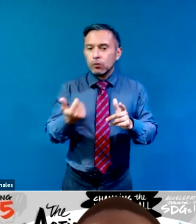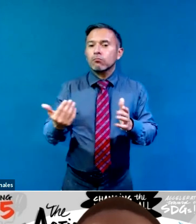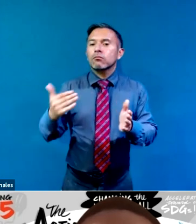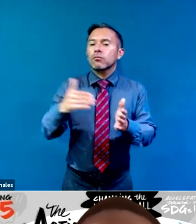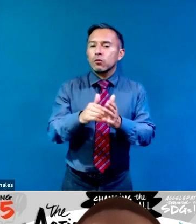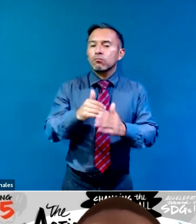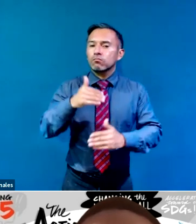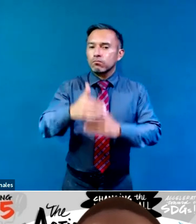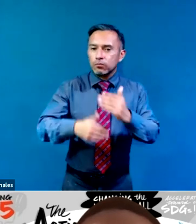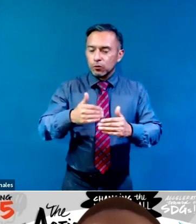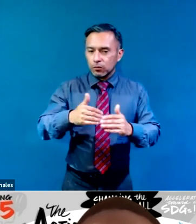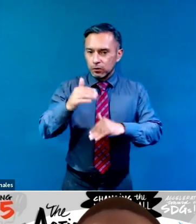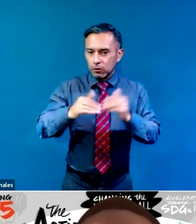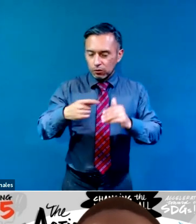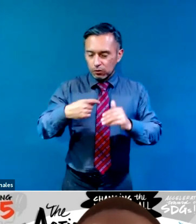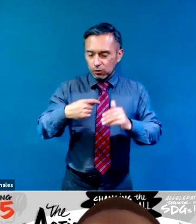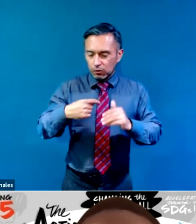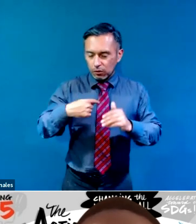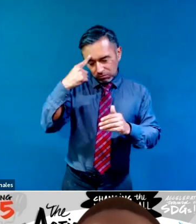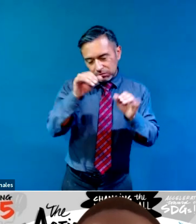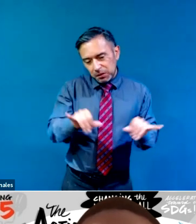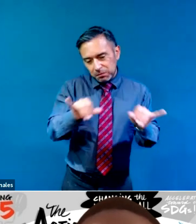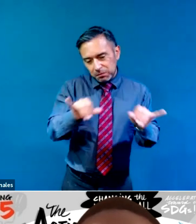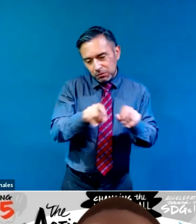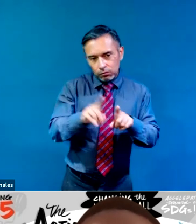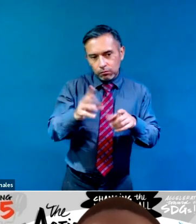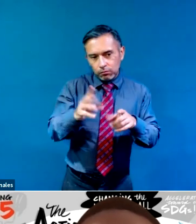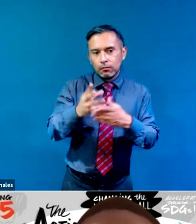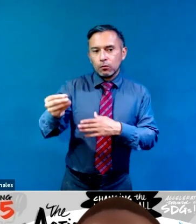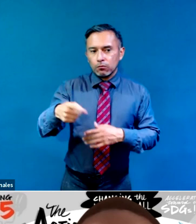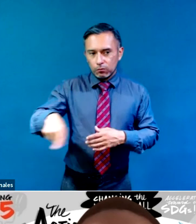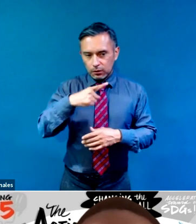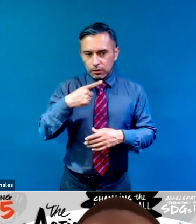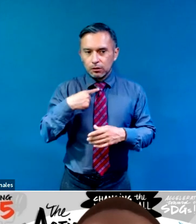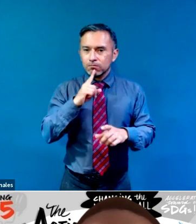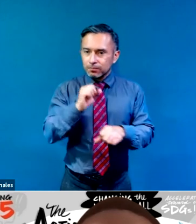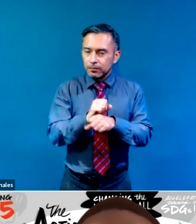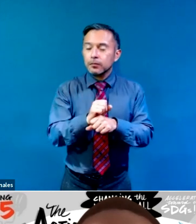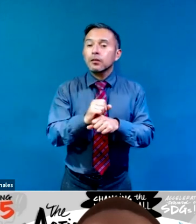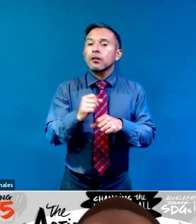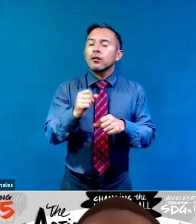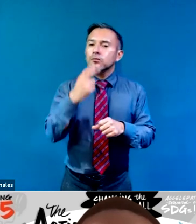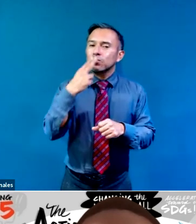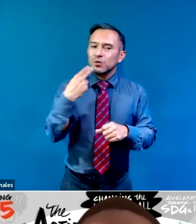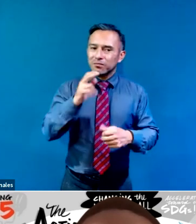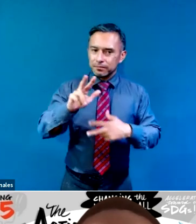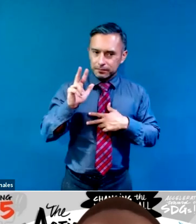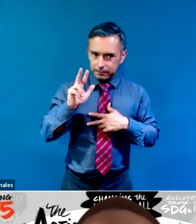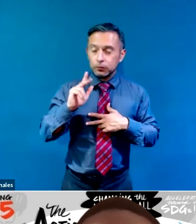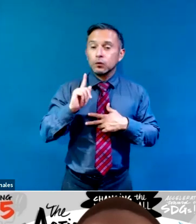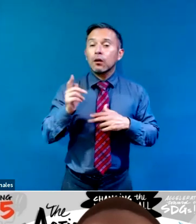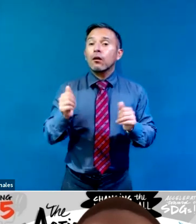creativity, out-of-the-box thinking, as well as concrete and resourced commitments together